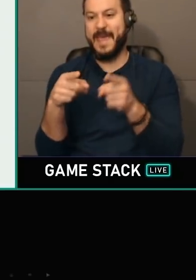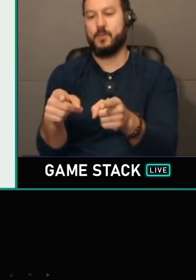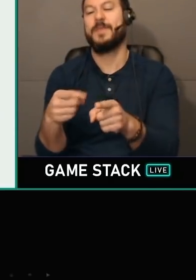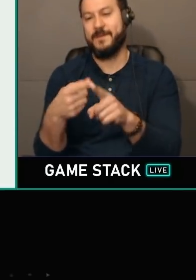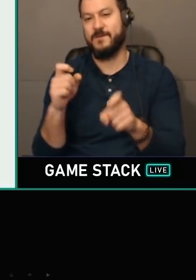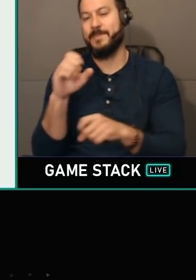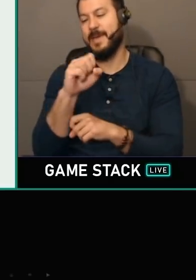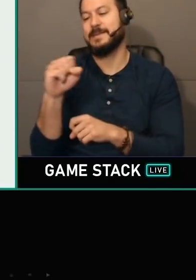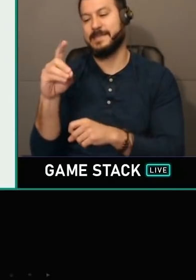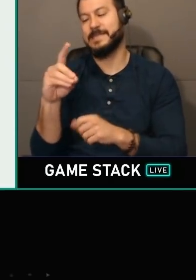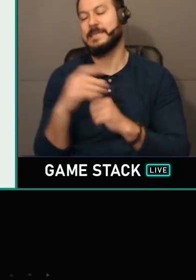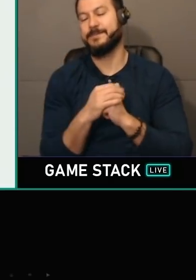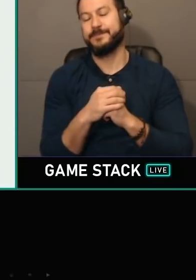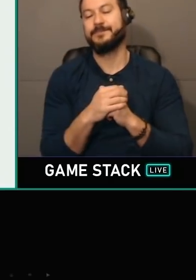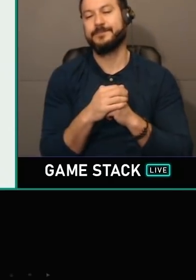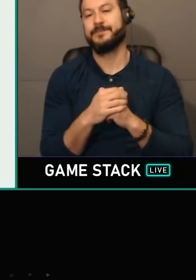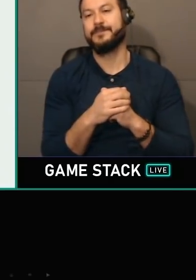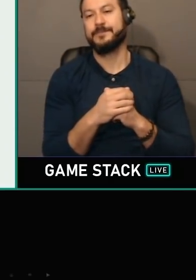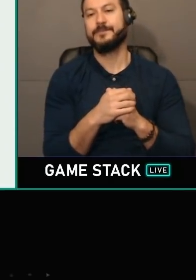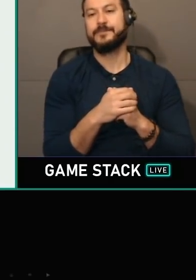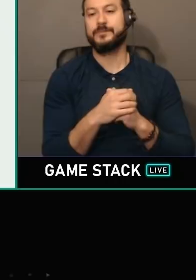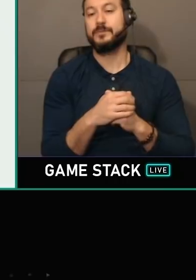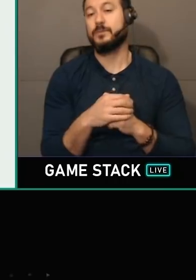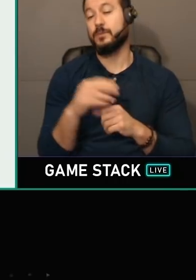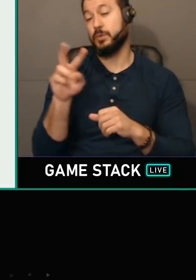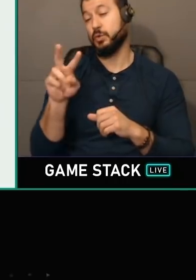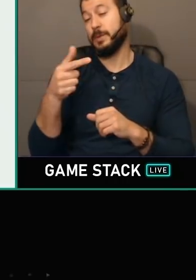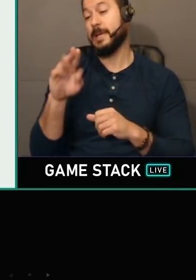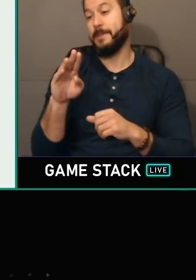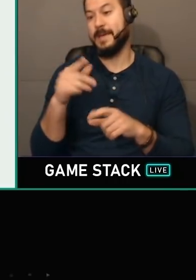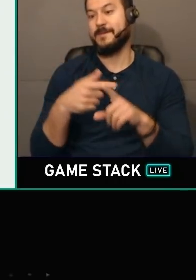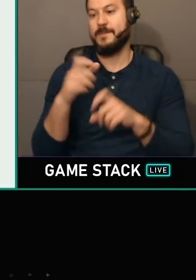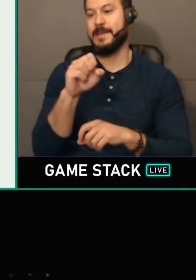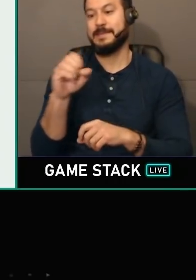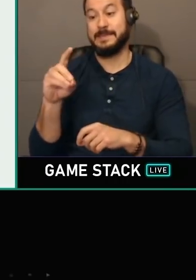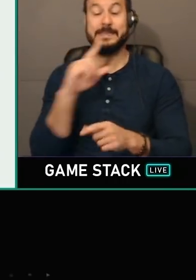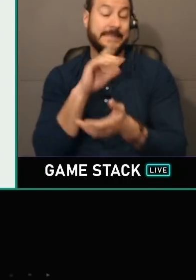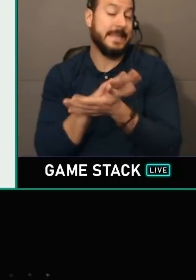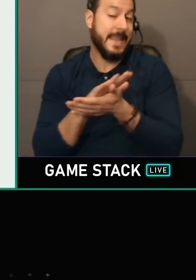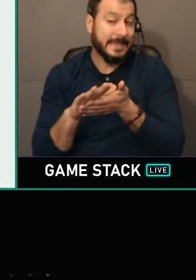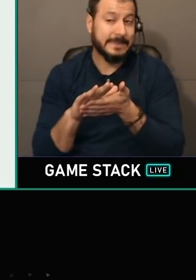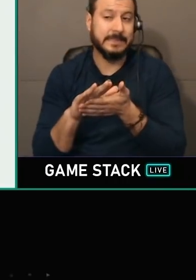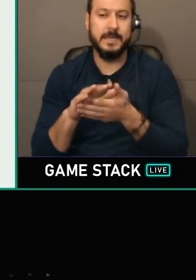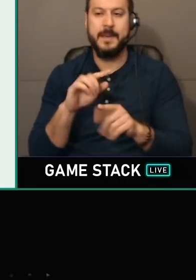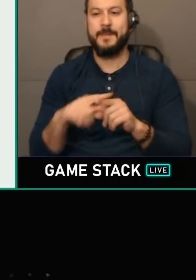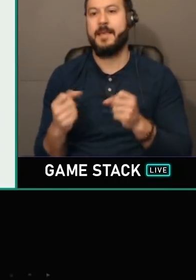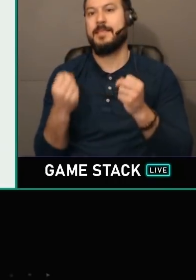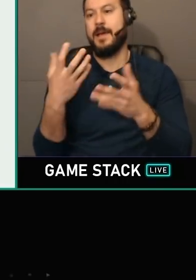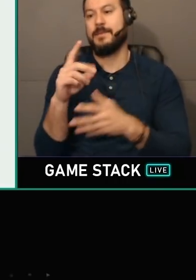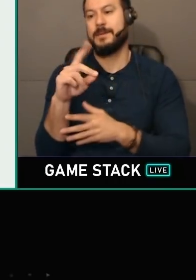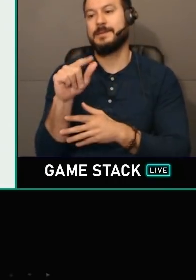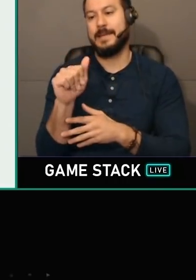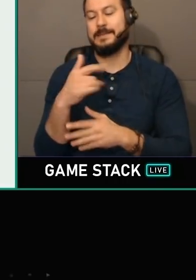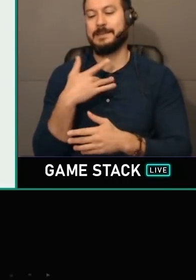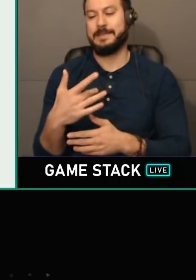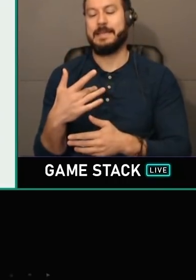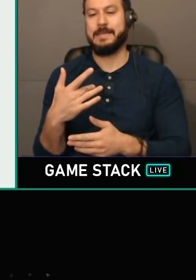SSD. Now, 2 gigabytes of data coming off the SSD is nice, but that data is generally